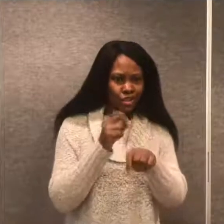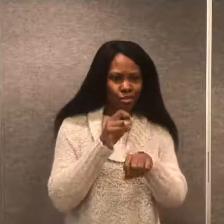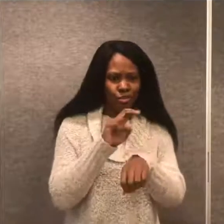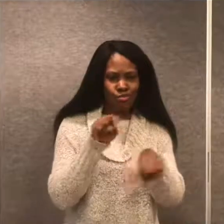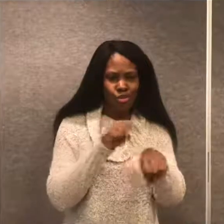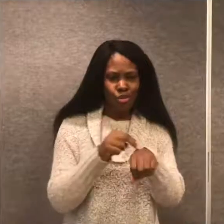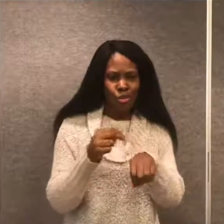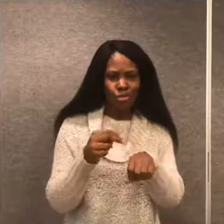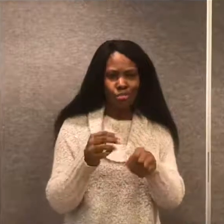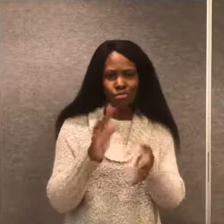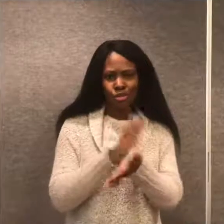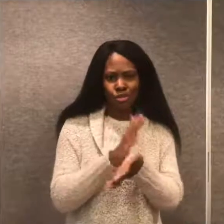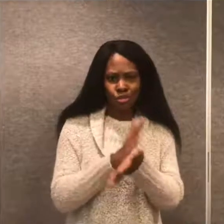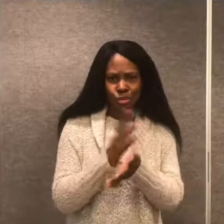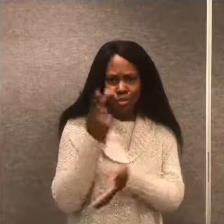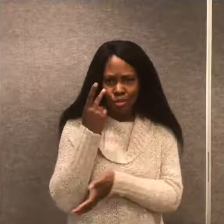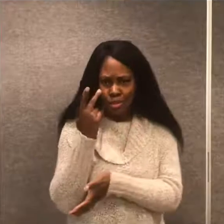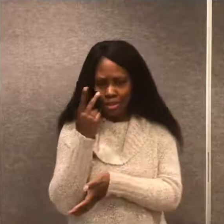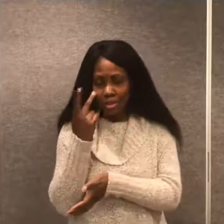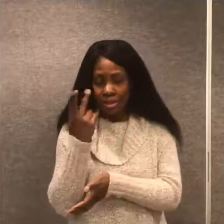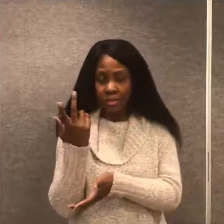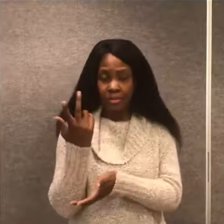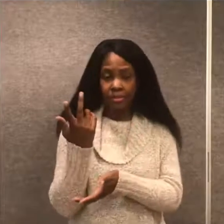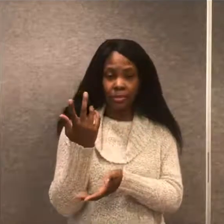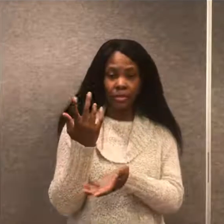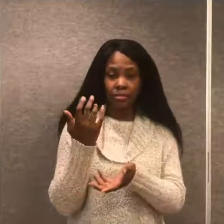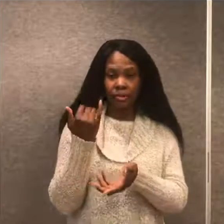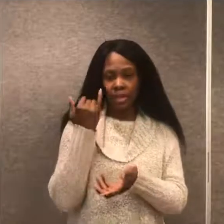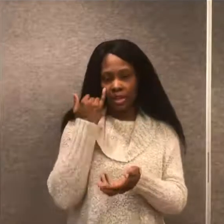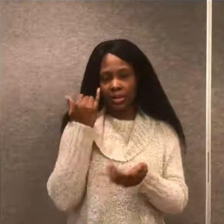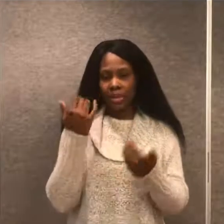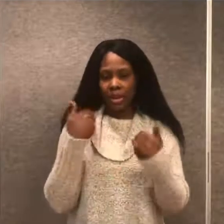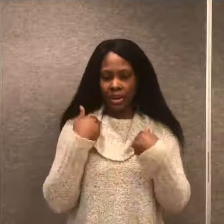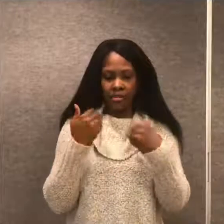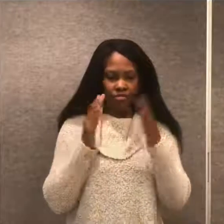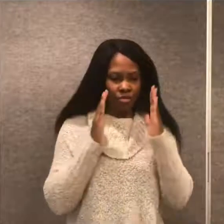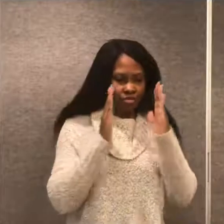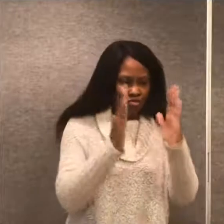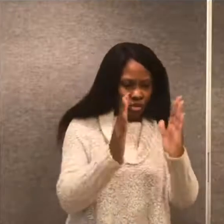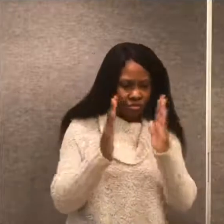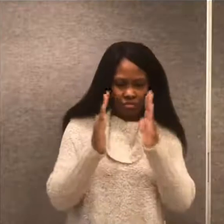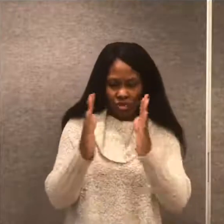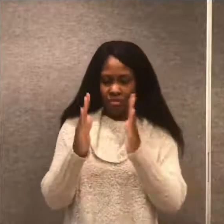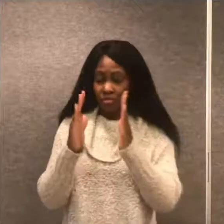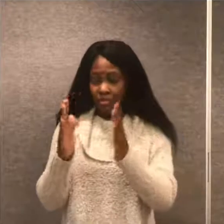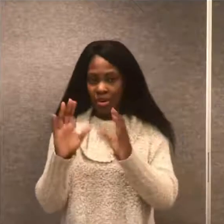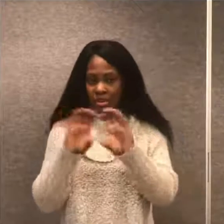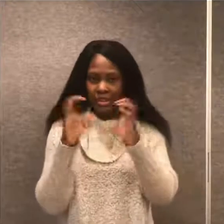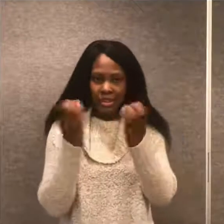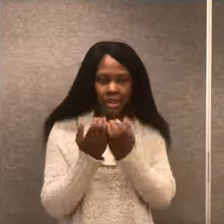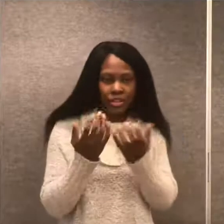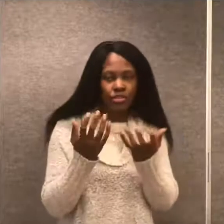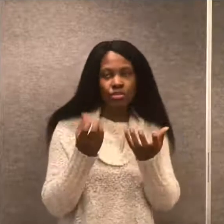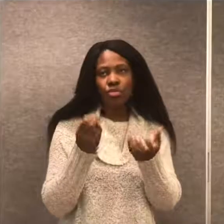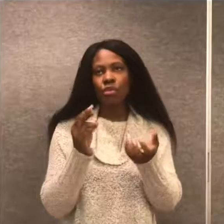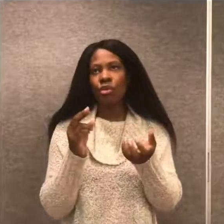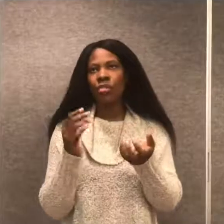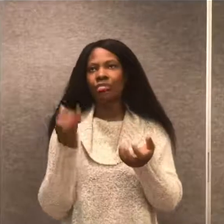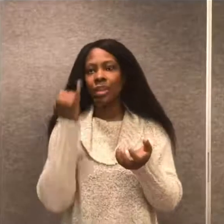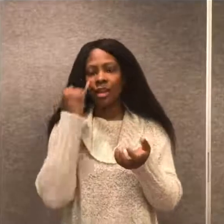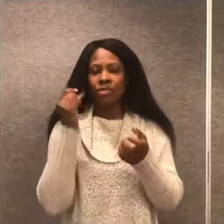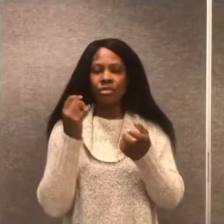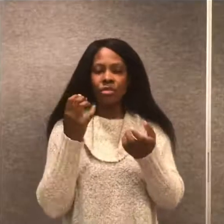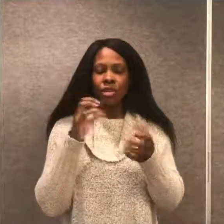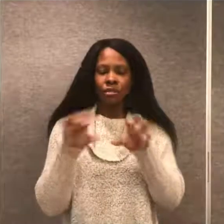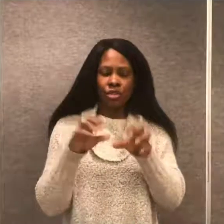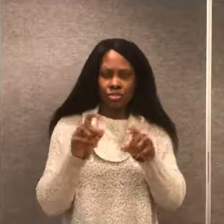past 20 years or so. Whether or not we still have rows in the classroom or we're beginning to do more innovative things. By